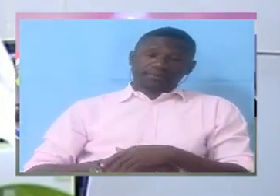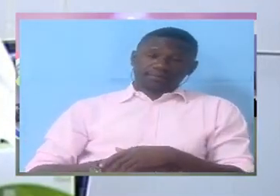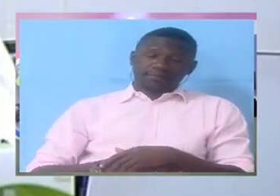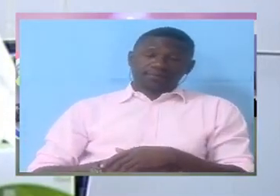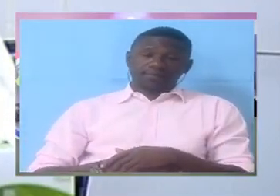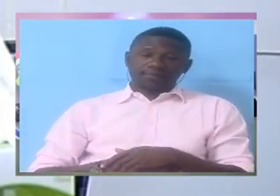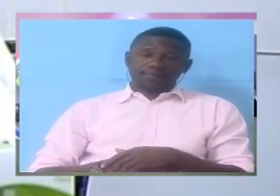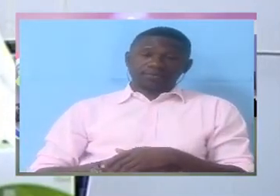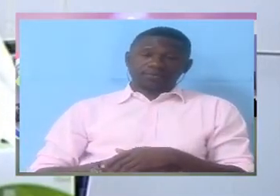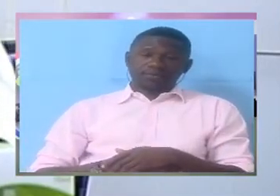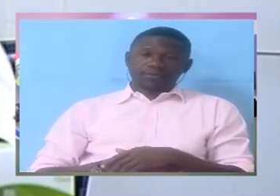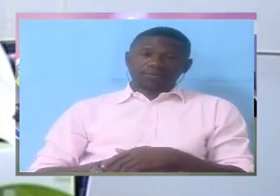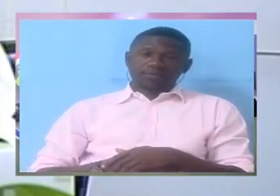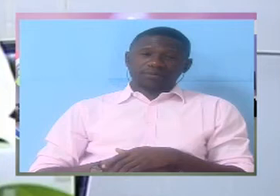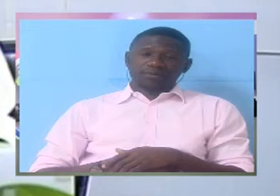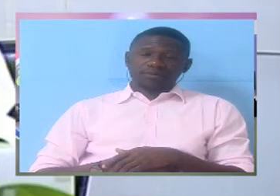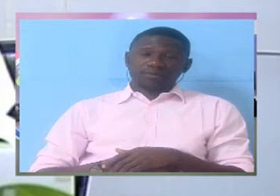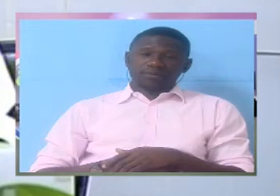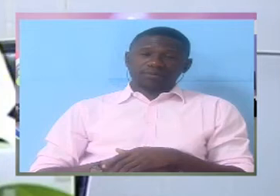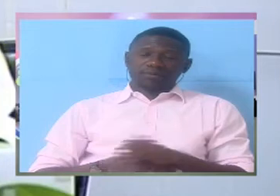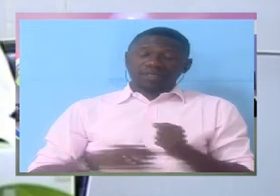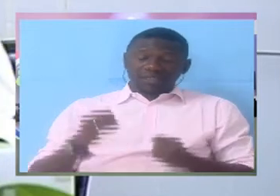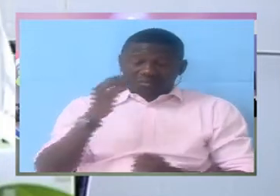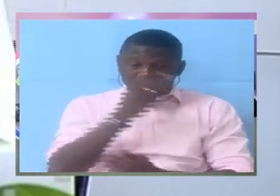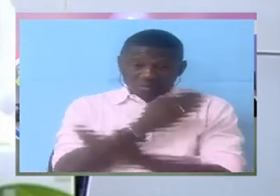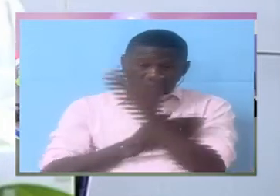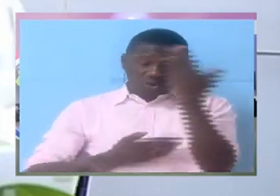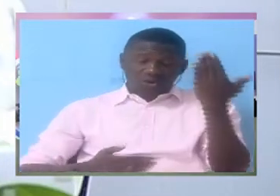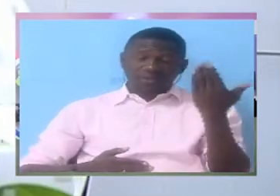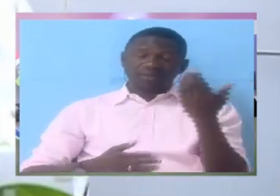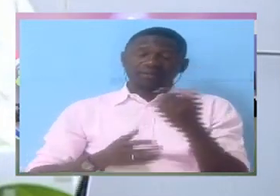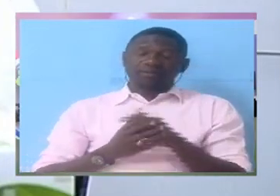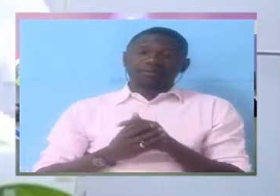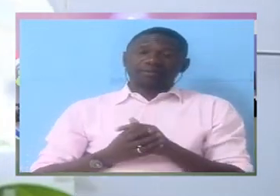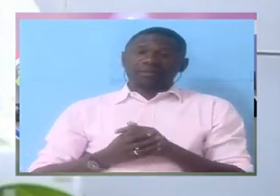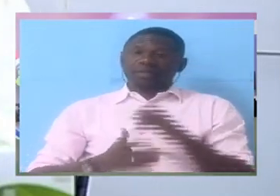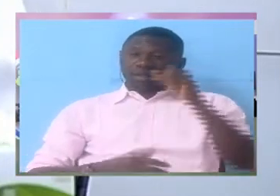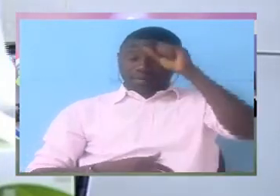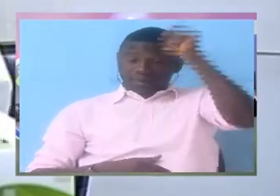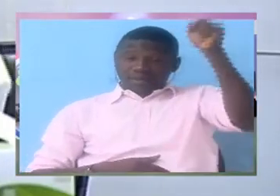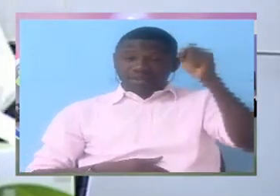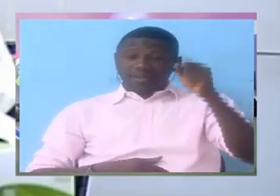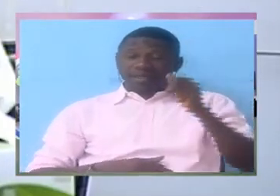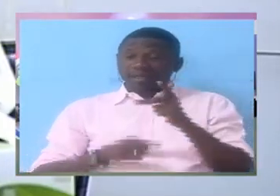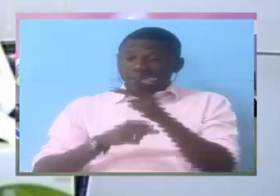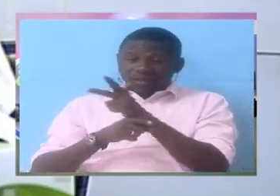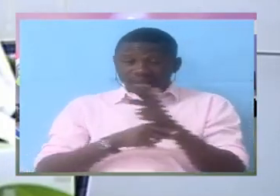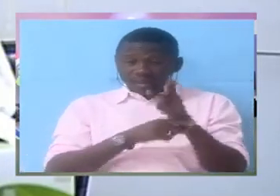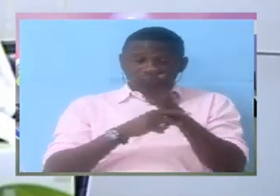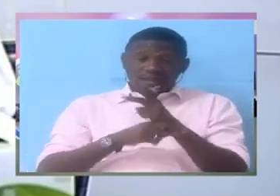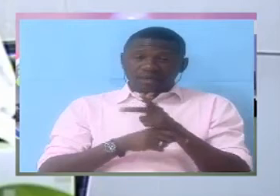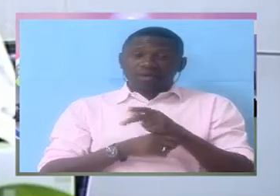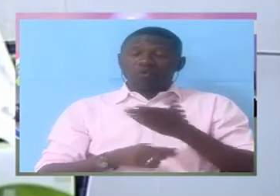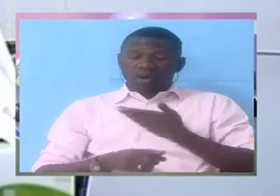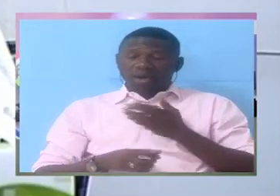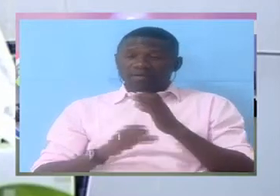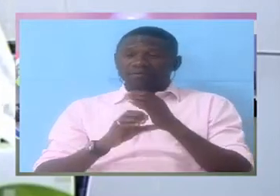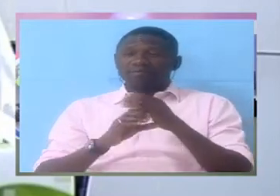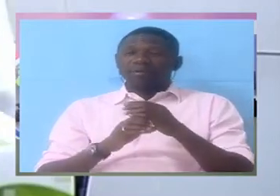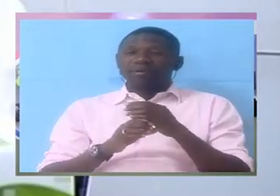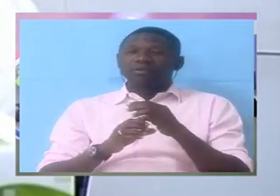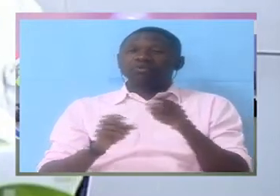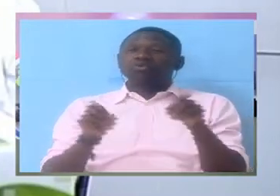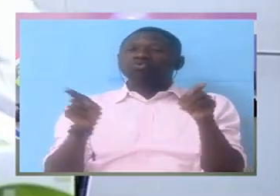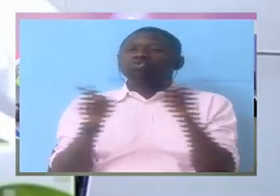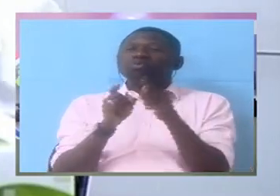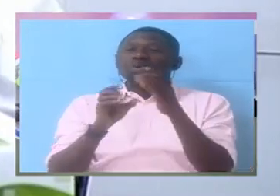the morning, so manda the presidential guards, we have a coaster. Presidential la kantar lalu motole bije la